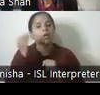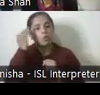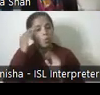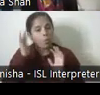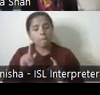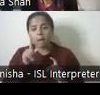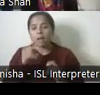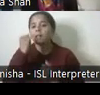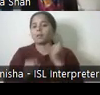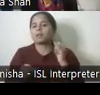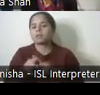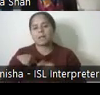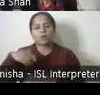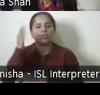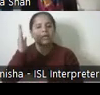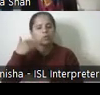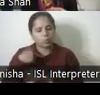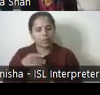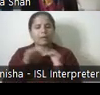end of my lecture.